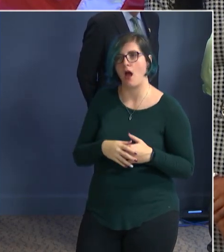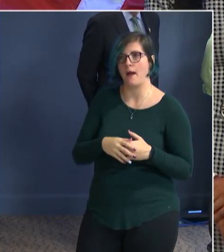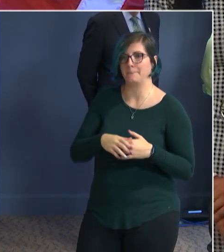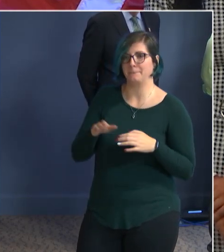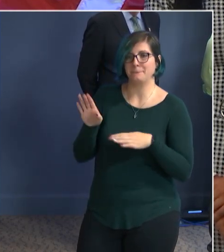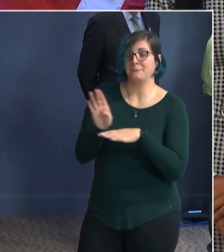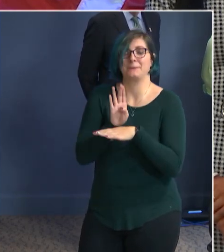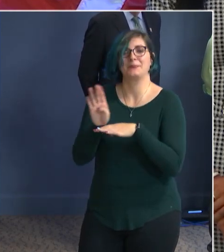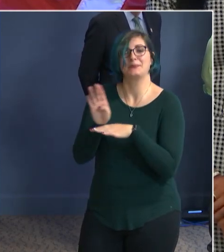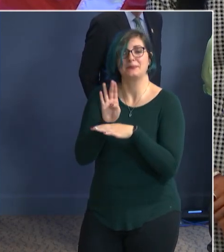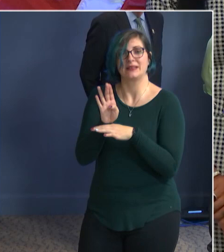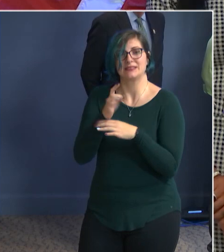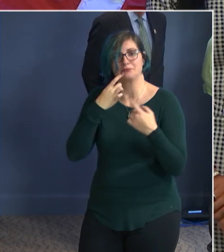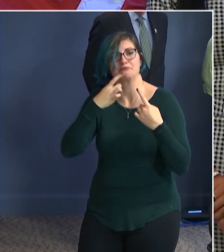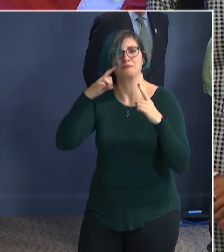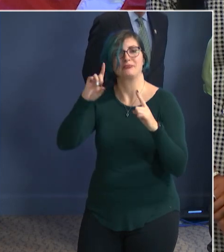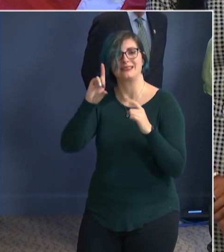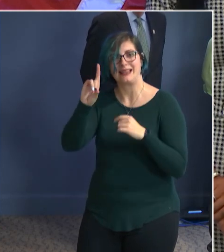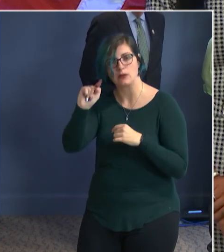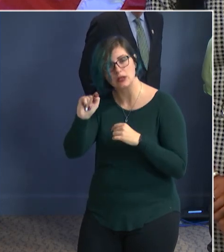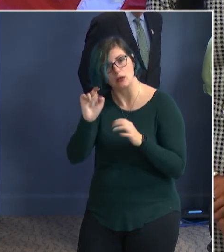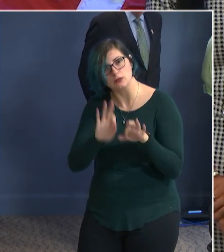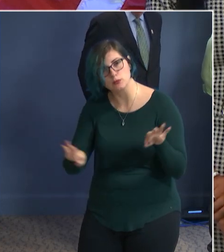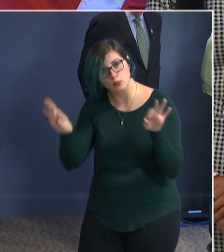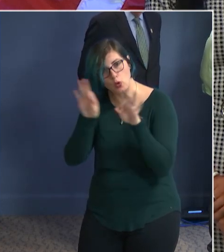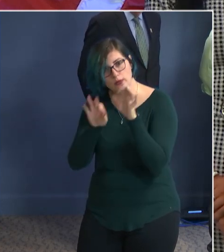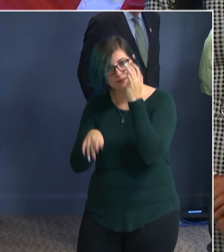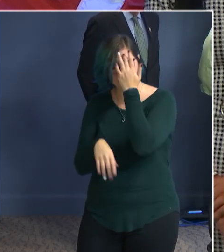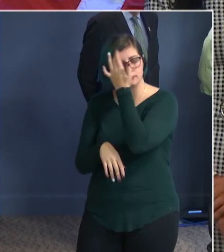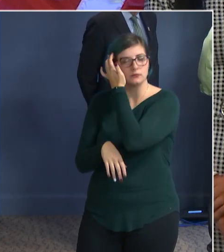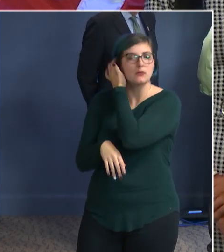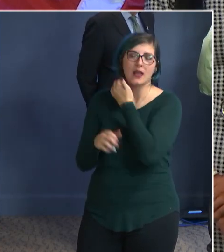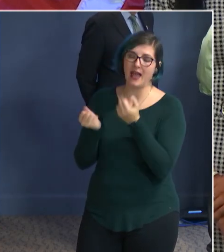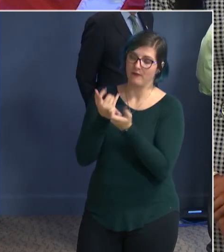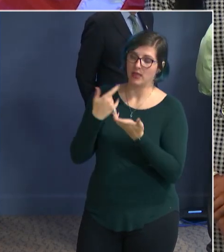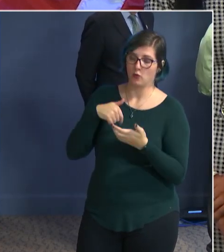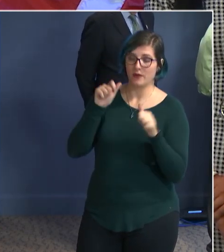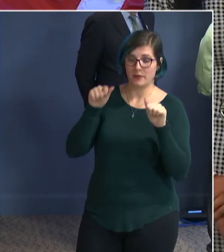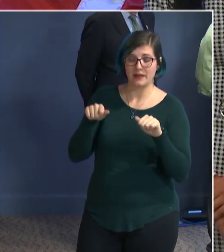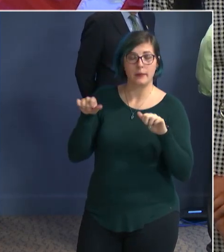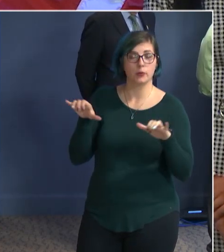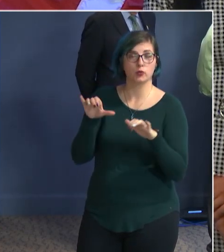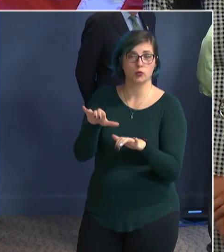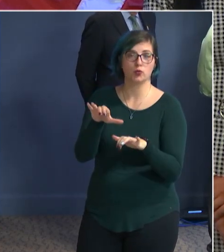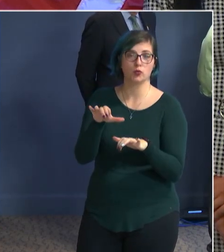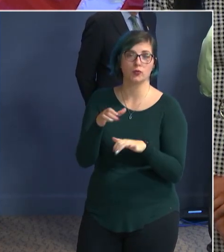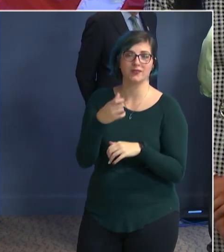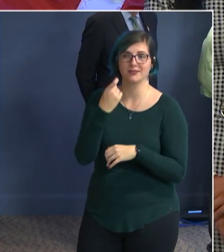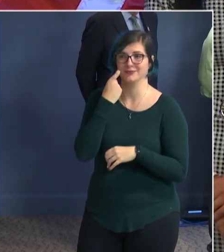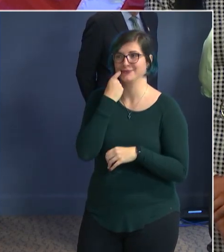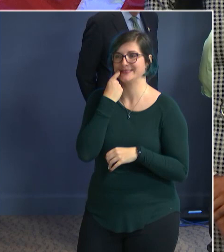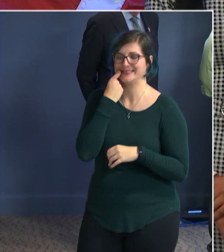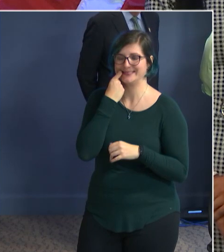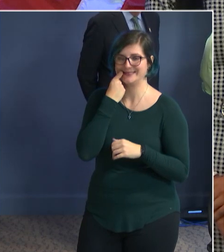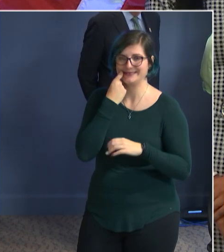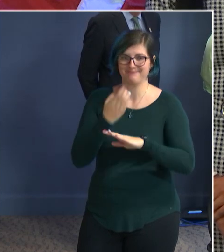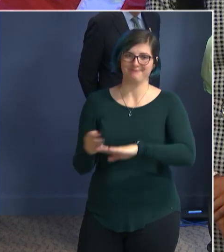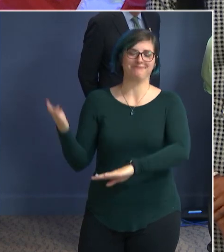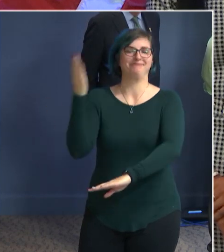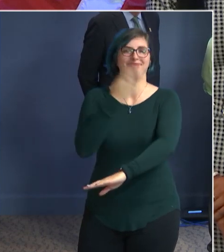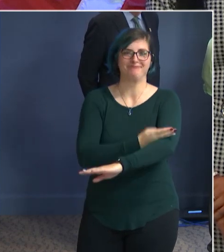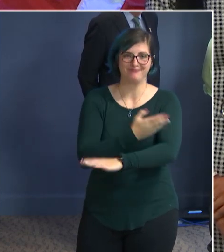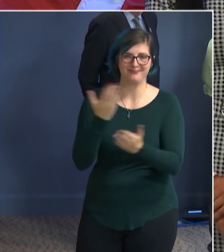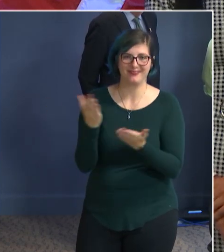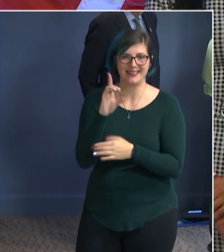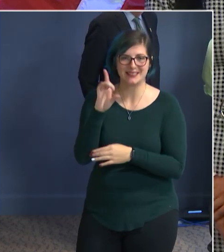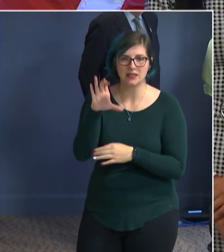is. And all of the things that we have been able to do in our city over the course of our renaissance can be tied to